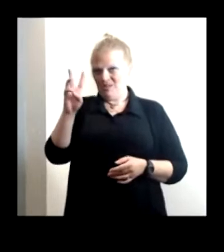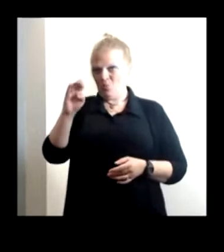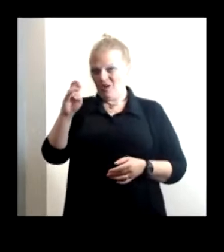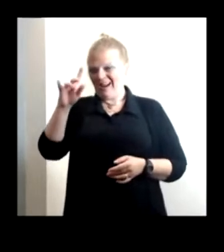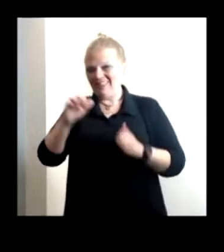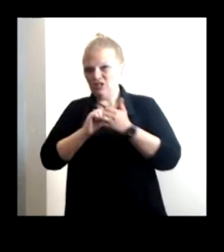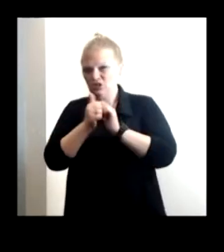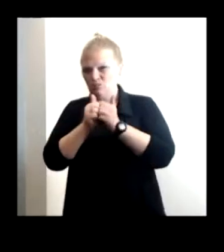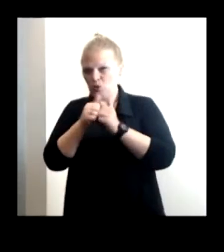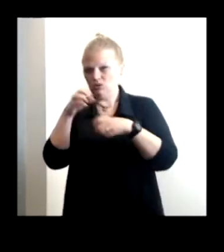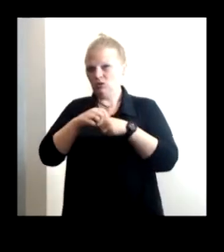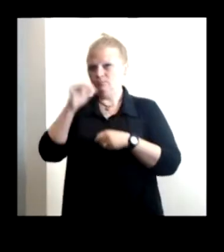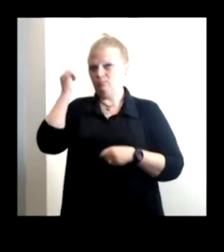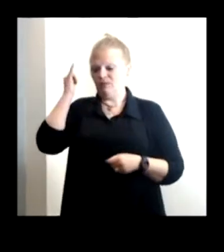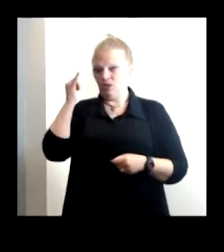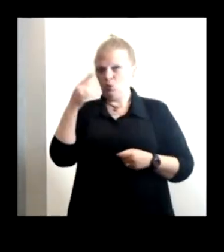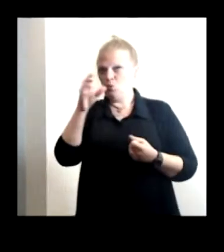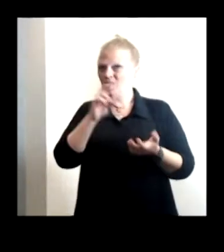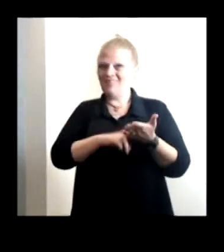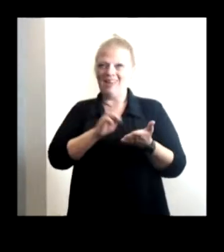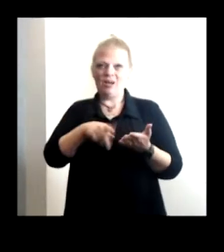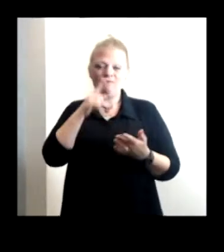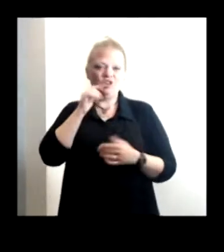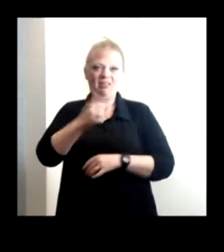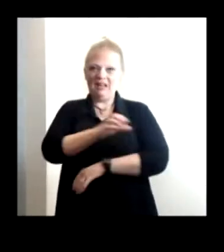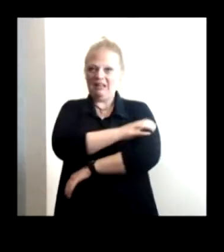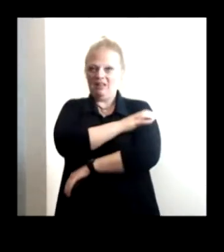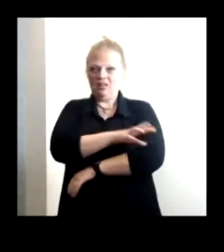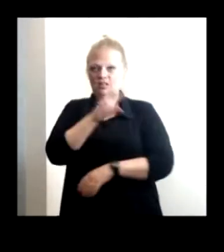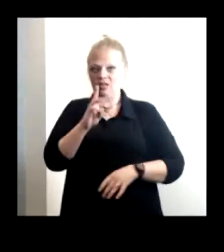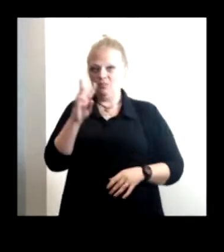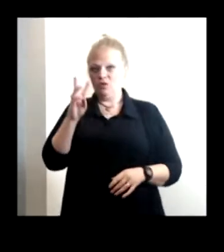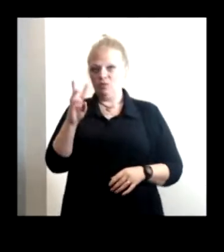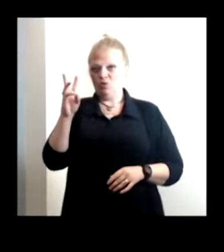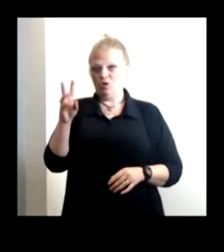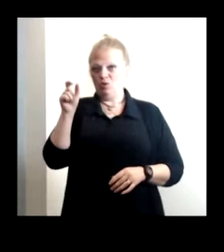in the city of Buffalo. You can sign up for any clinic. Go to